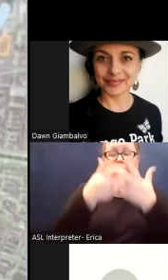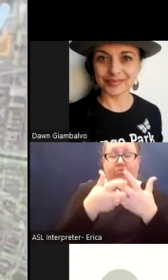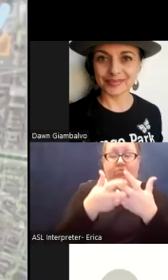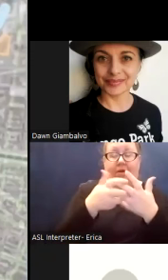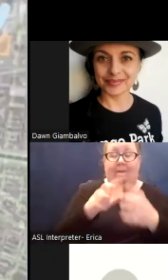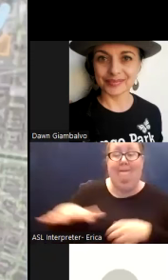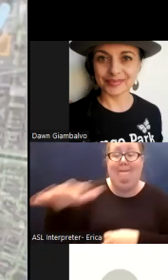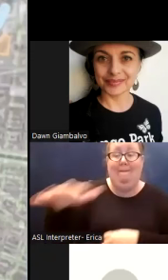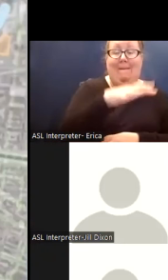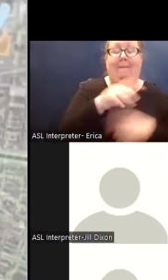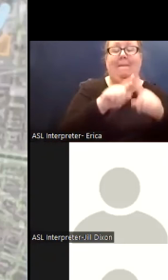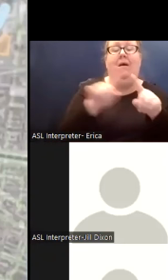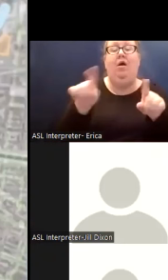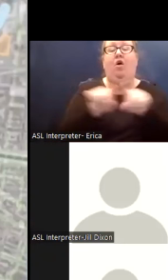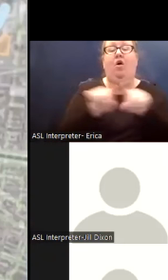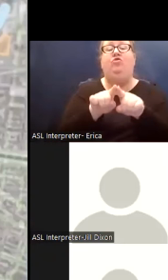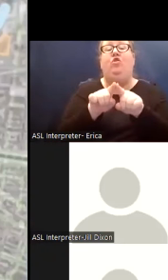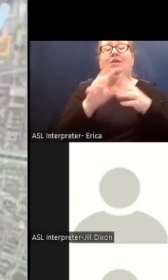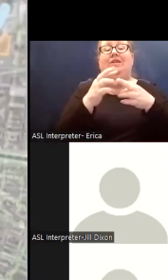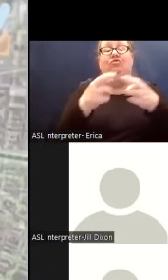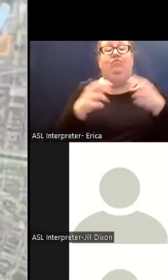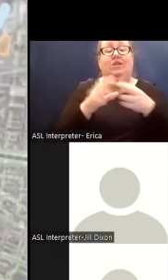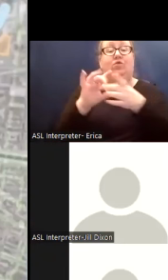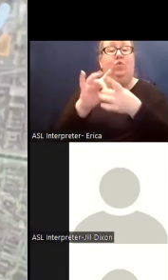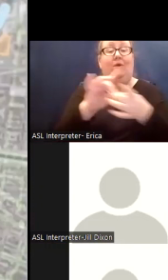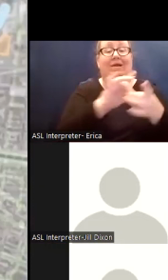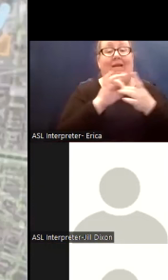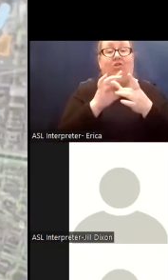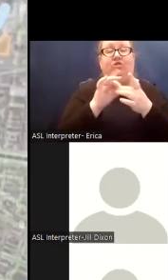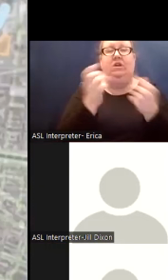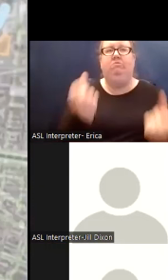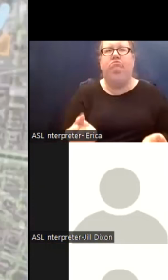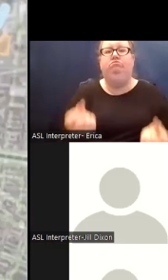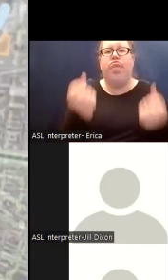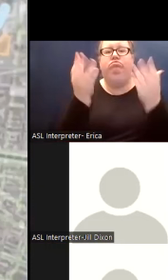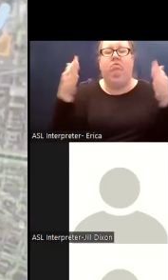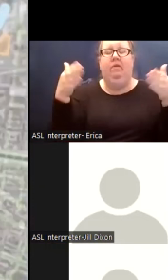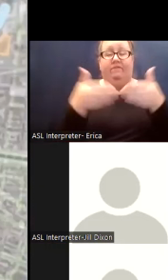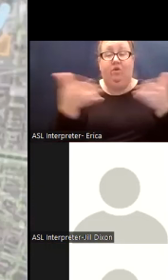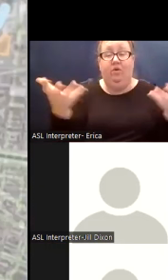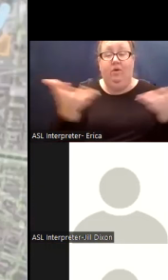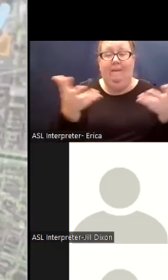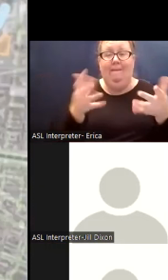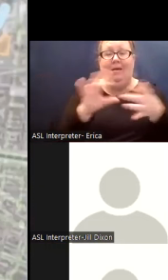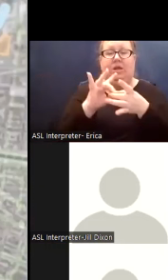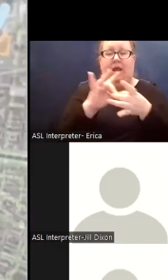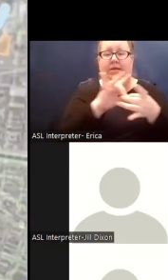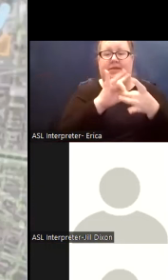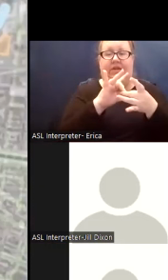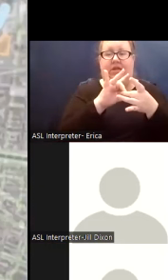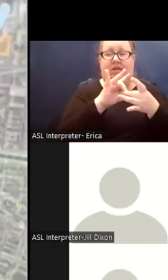is also regional coordination, a lot of the focus has to do with connectivity.